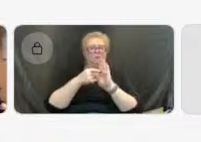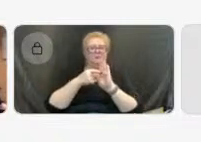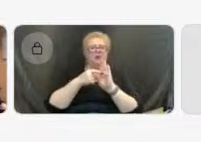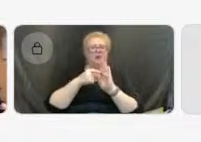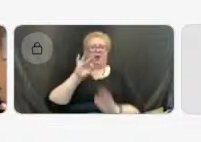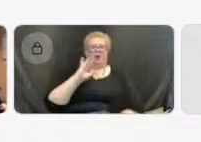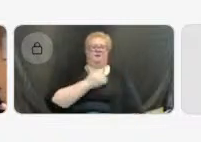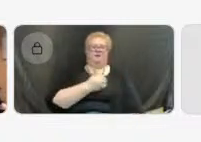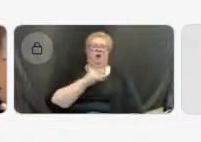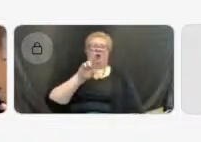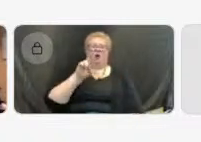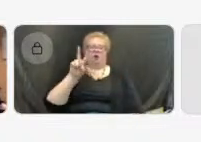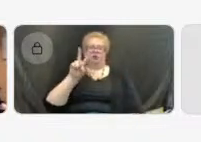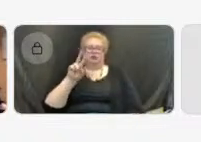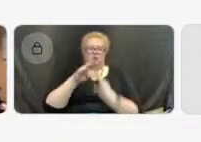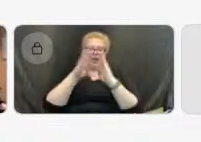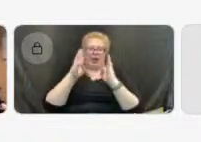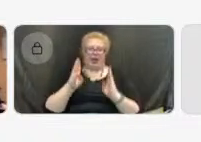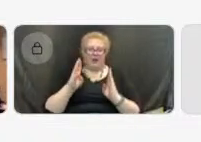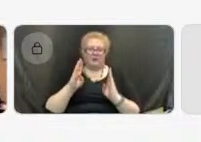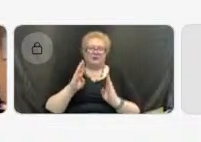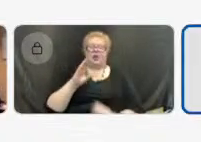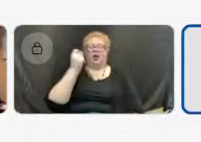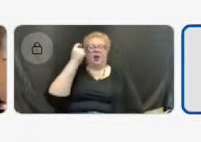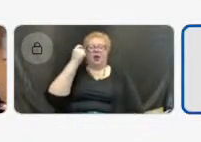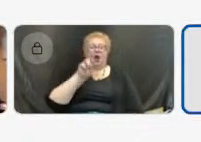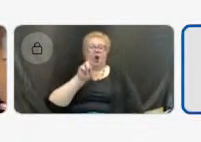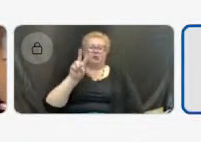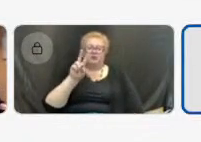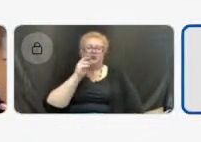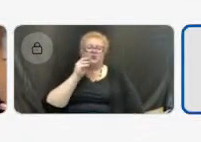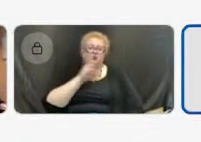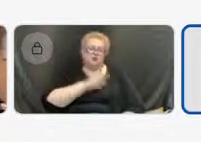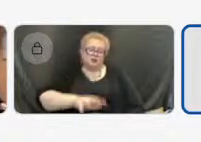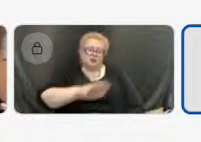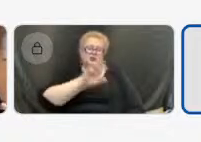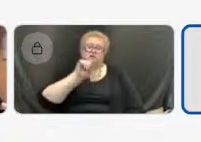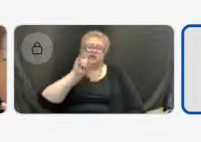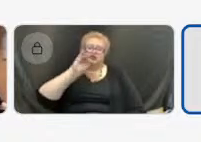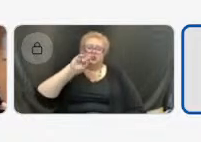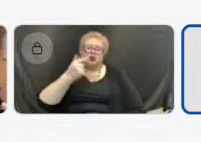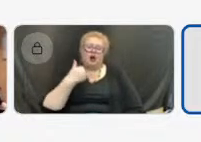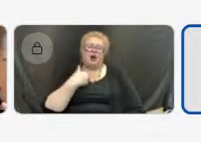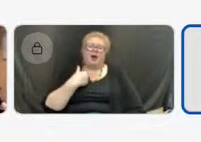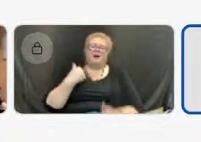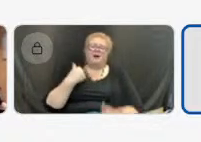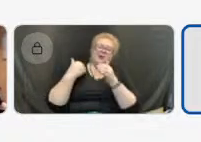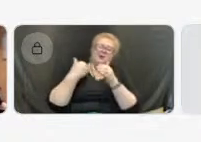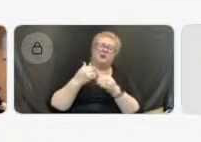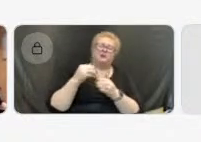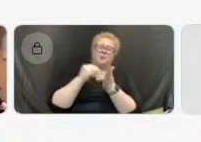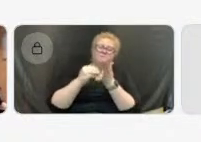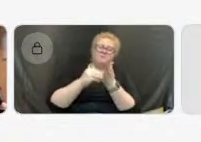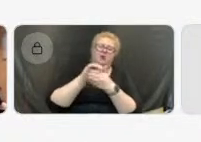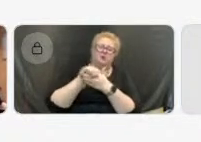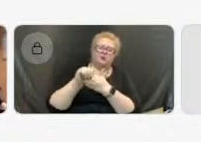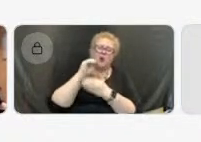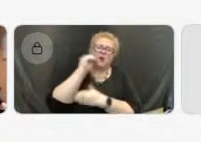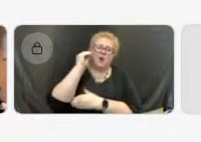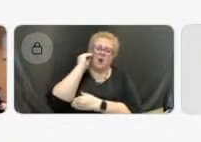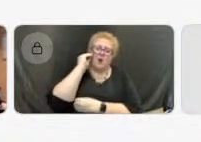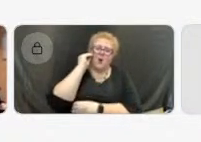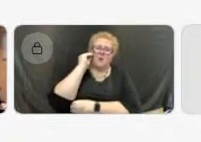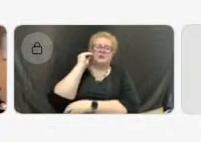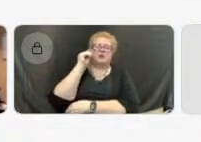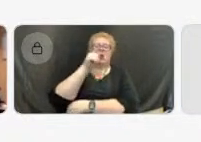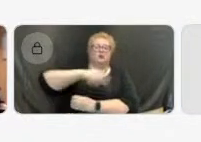R2 housing with million-dollar homes in R2 zoning. You have been called into your position on this planning commission